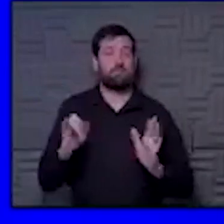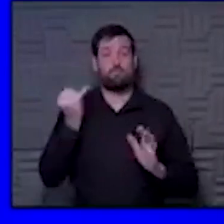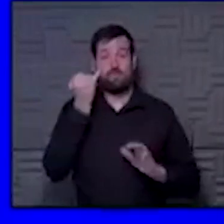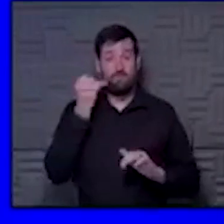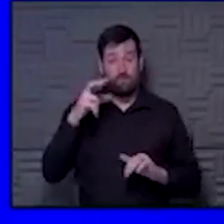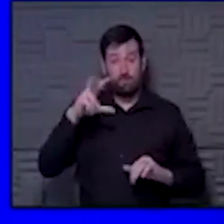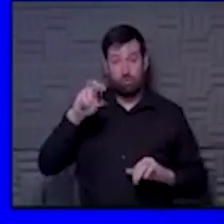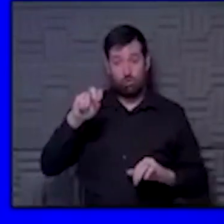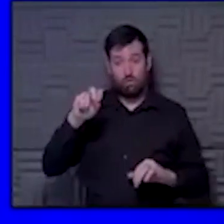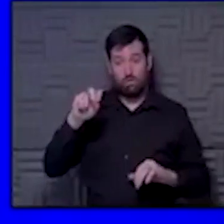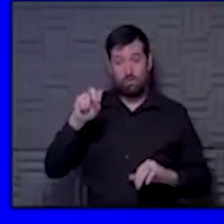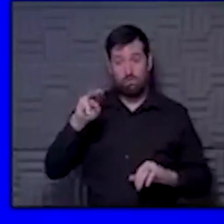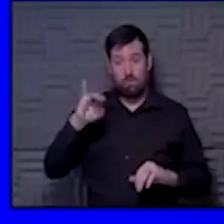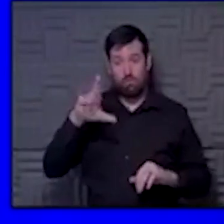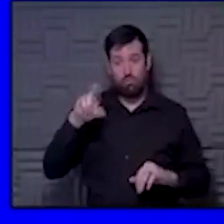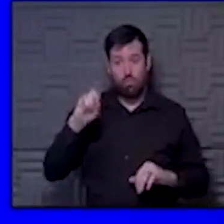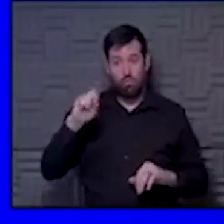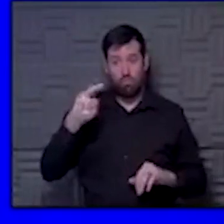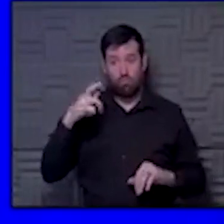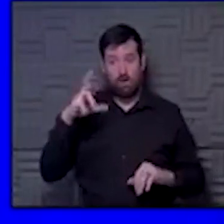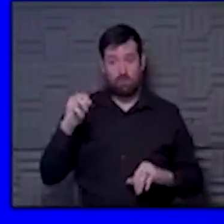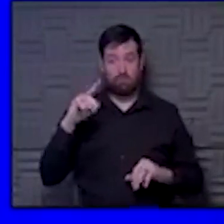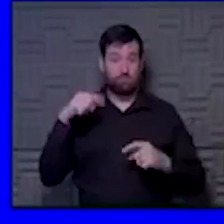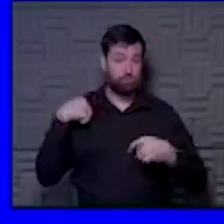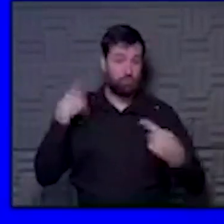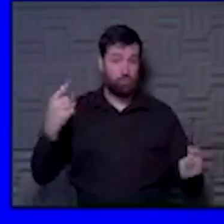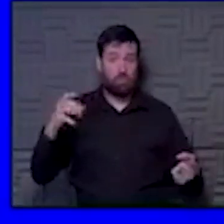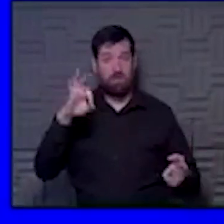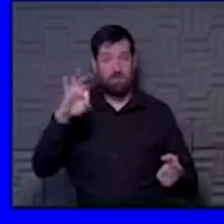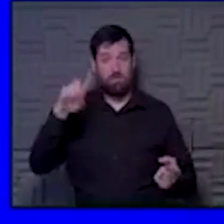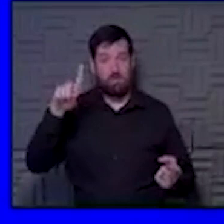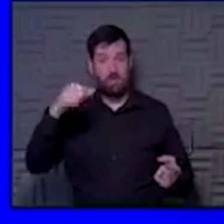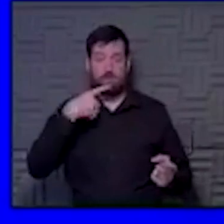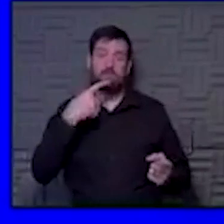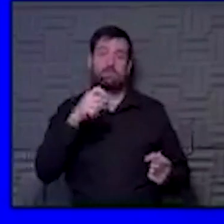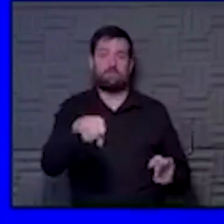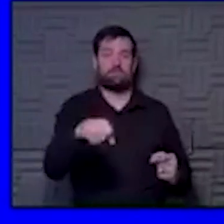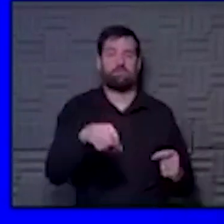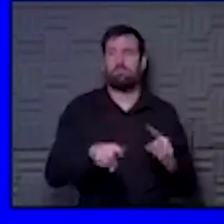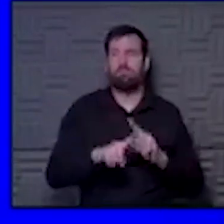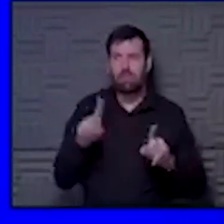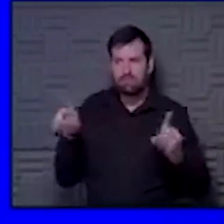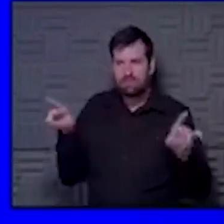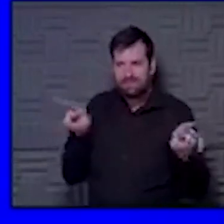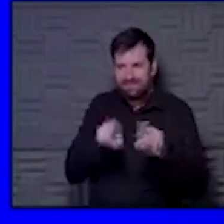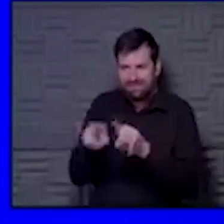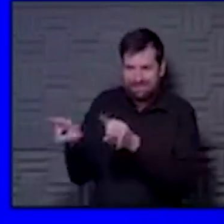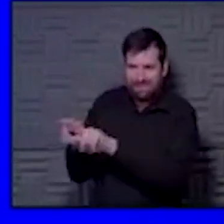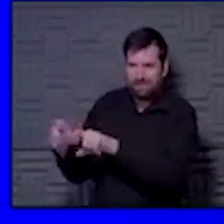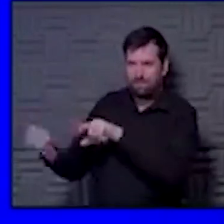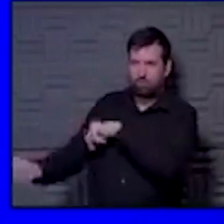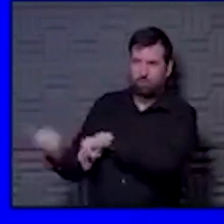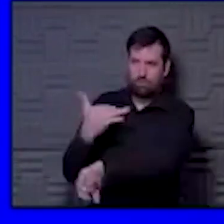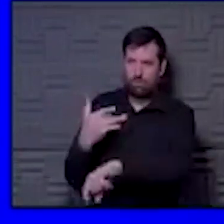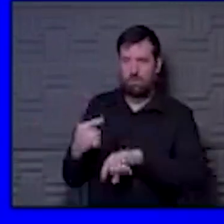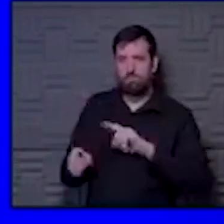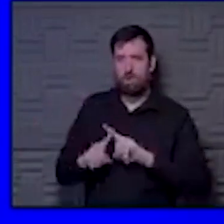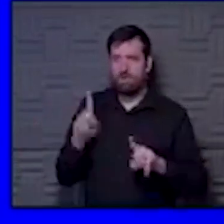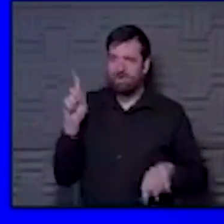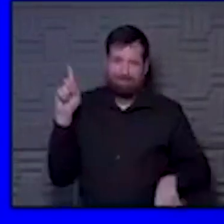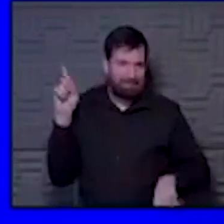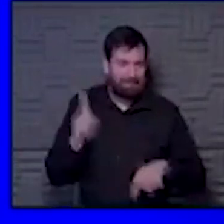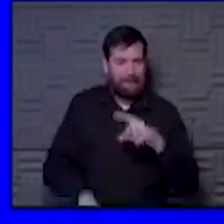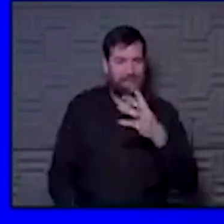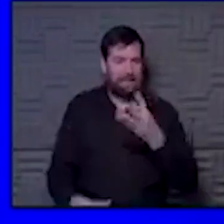30 micrograms. So far, the FDA said it's okay. But what happens when we get the same shipment next time, but aren't able to get those